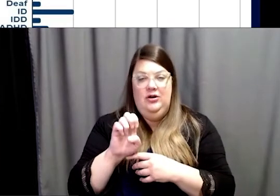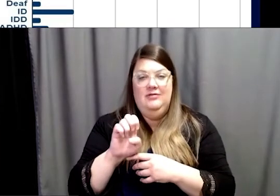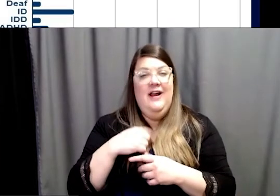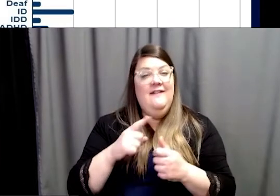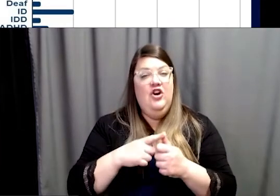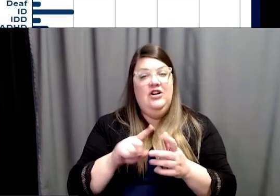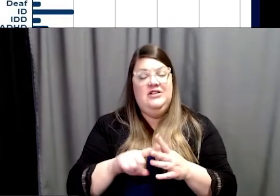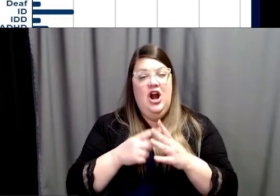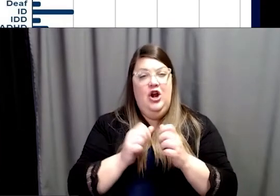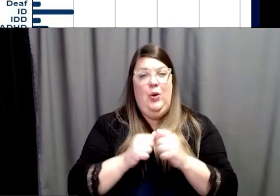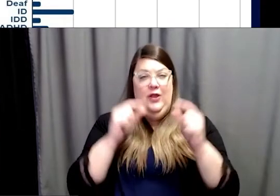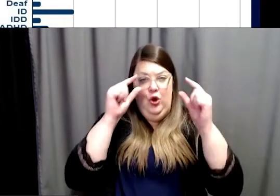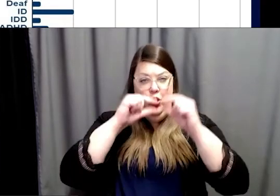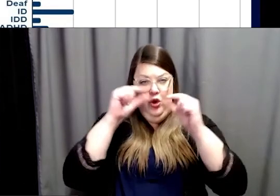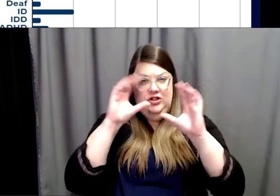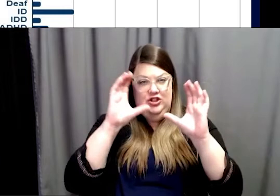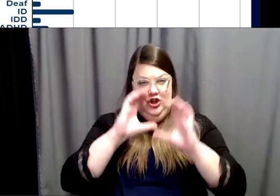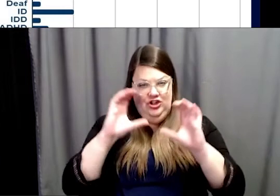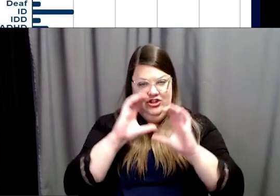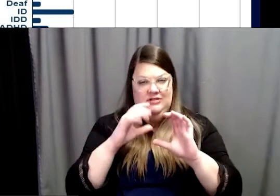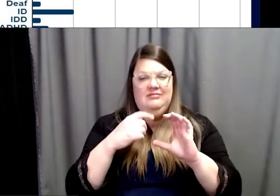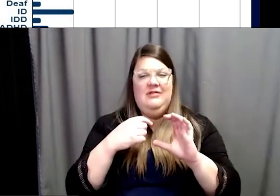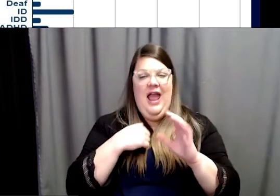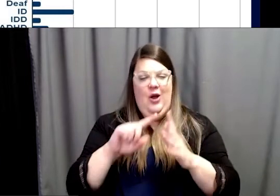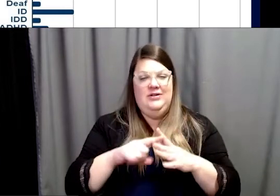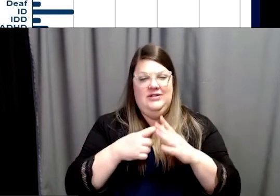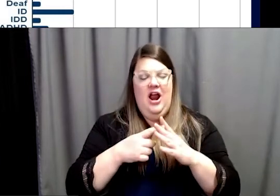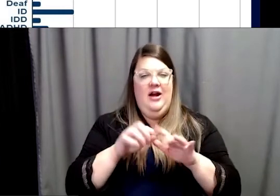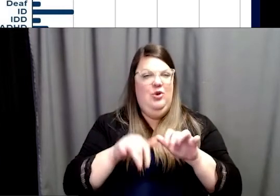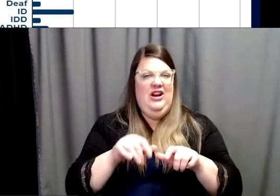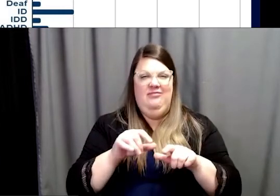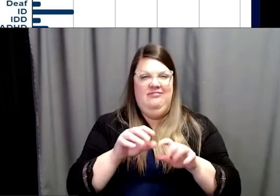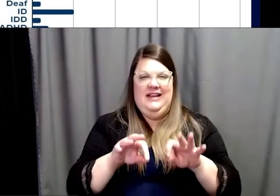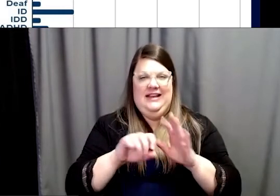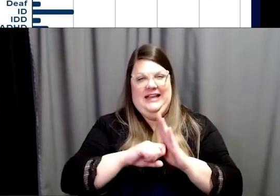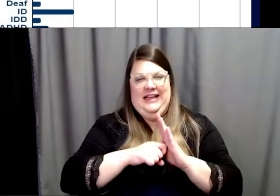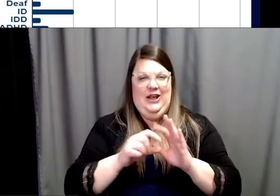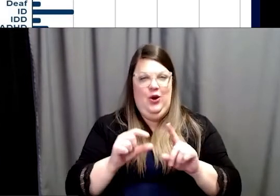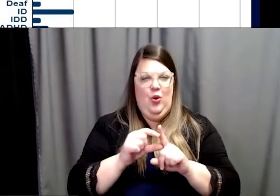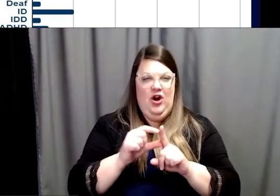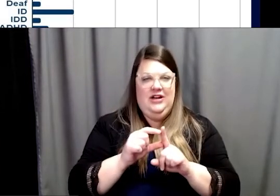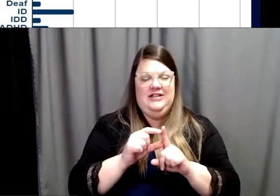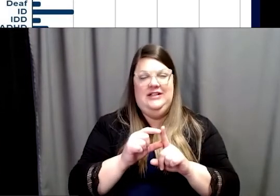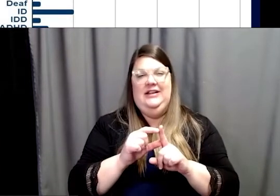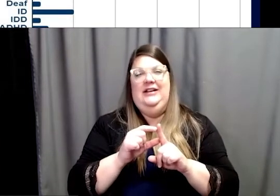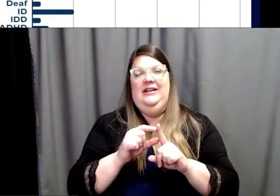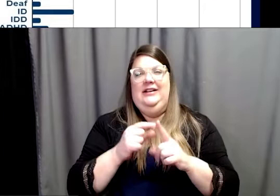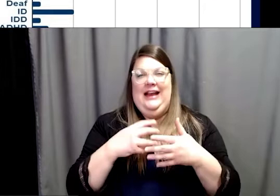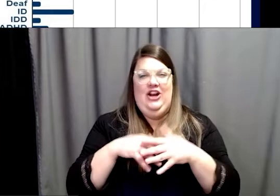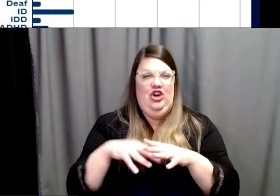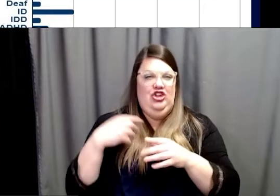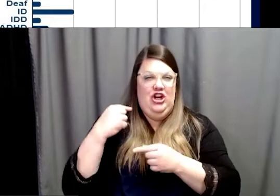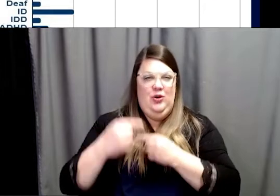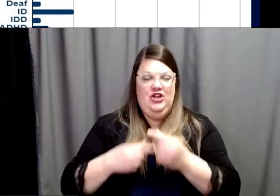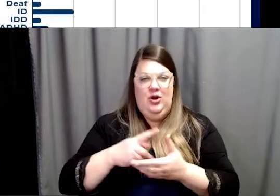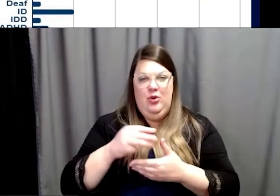with Google searches, and I would start putting keywords, intergenerational programs, and it would